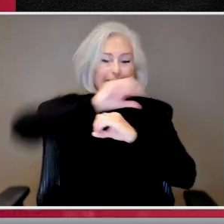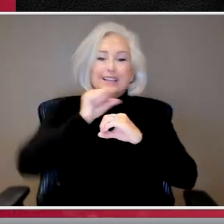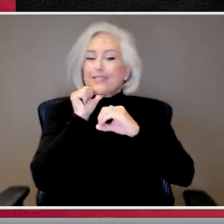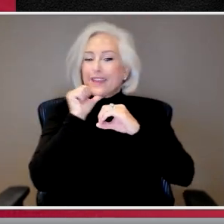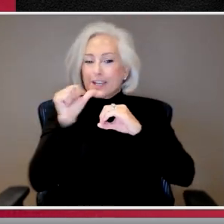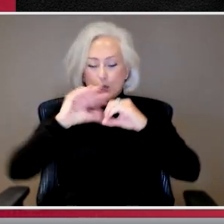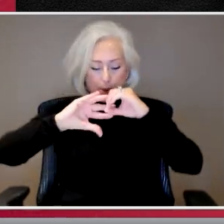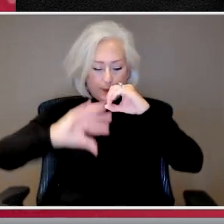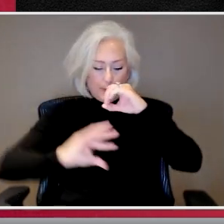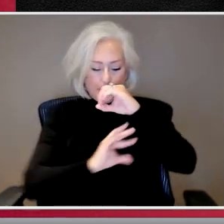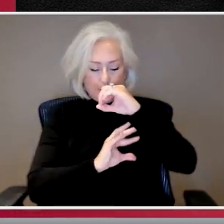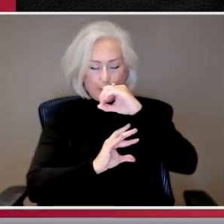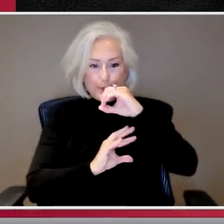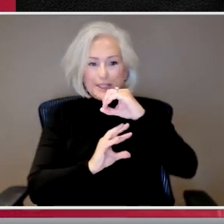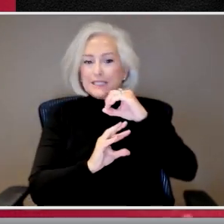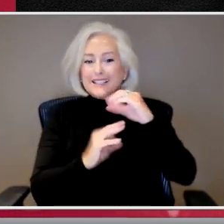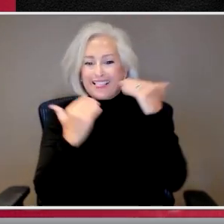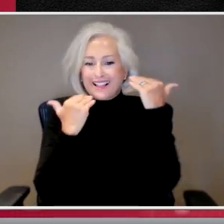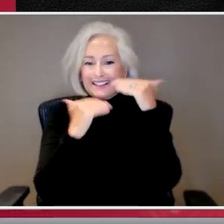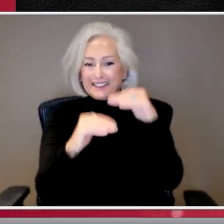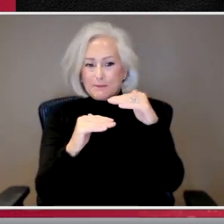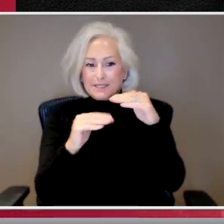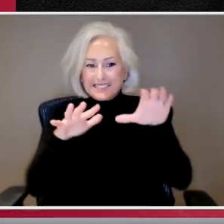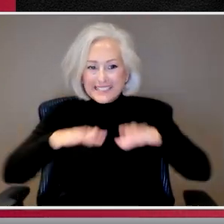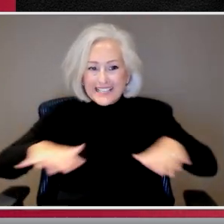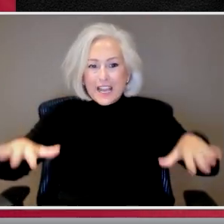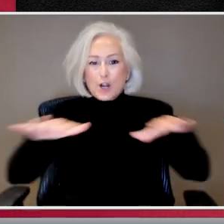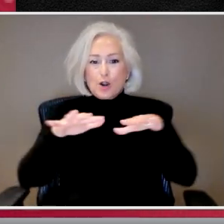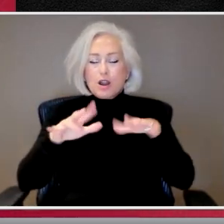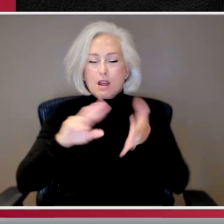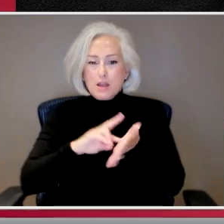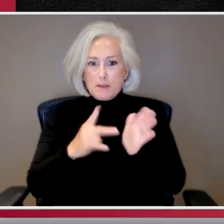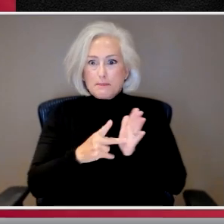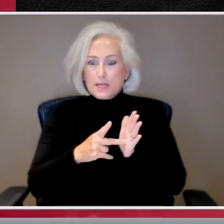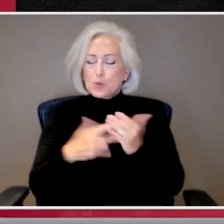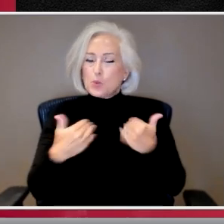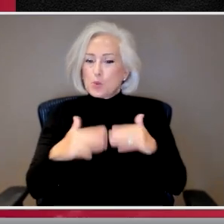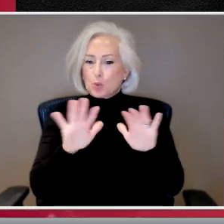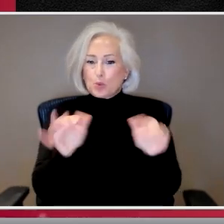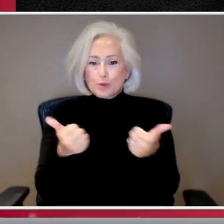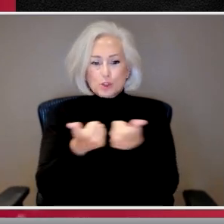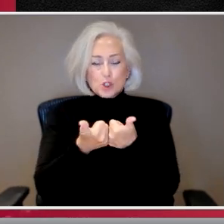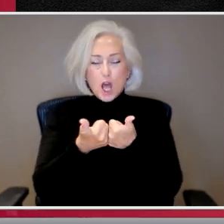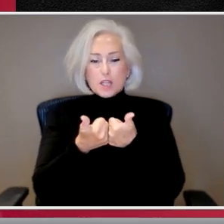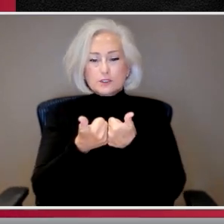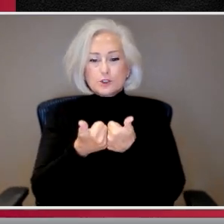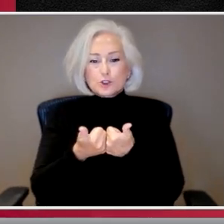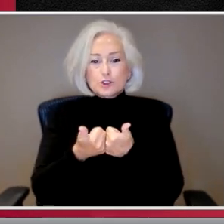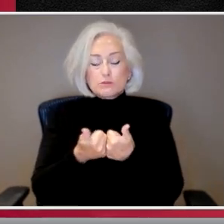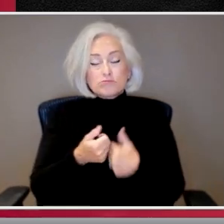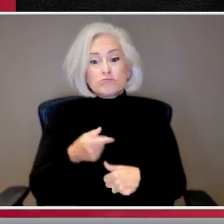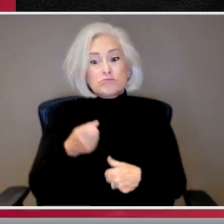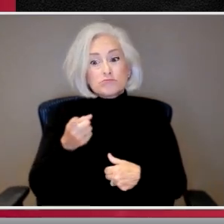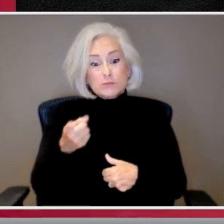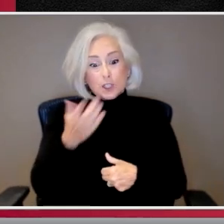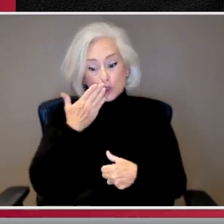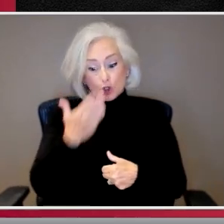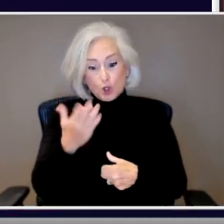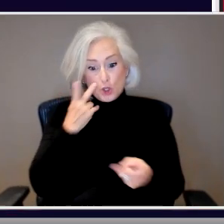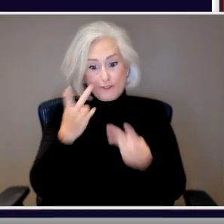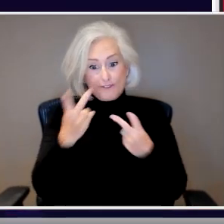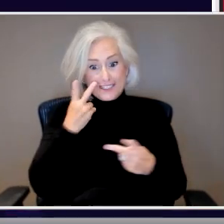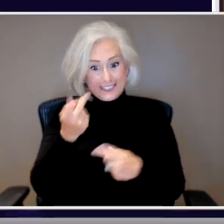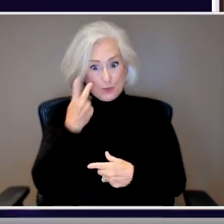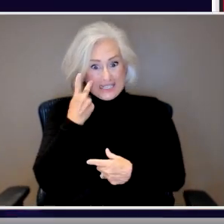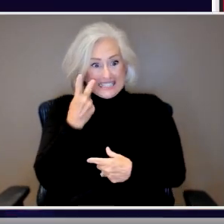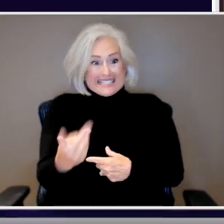go going to the out. end. So that's what was challenging, because she still had the good vision. So we're catching it before that